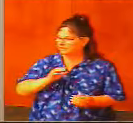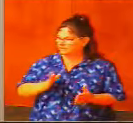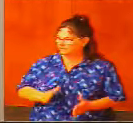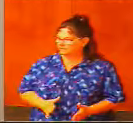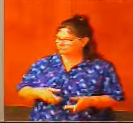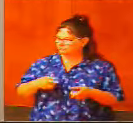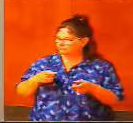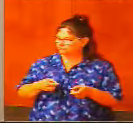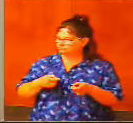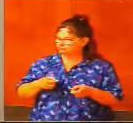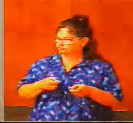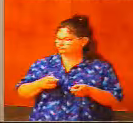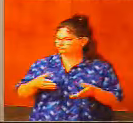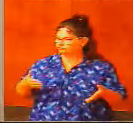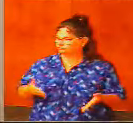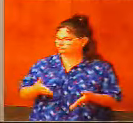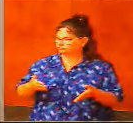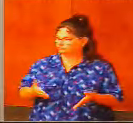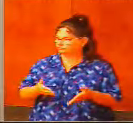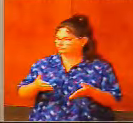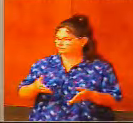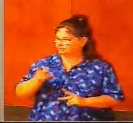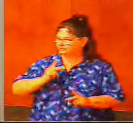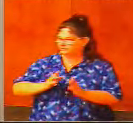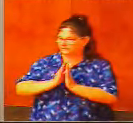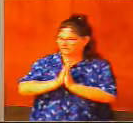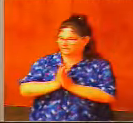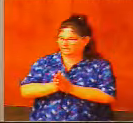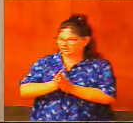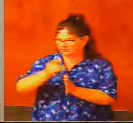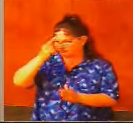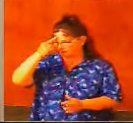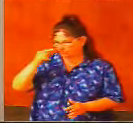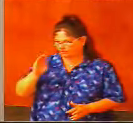the multitude to ask for Barabbas.